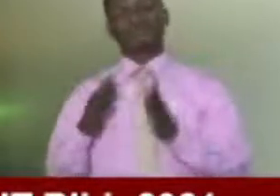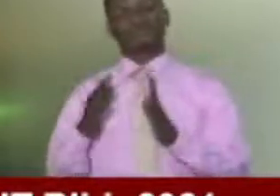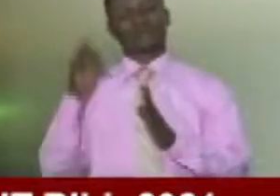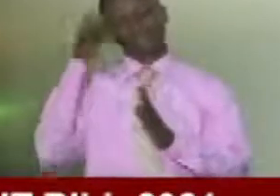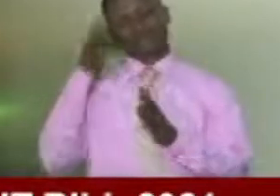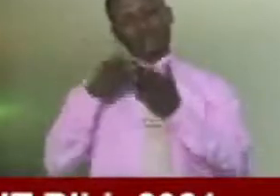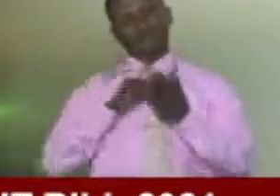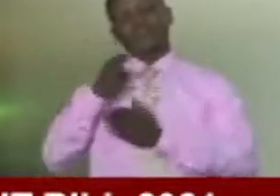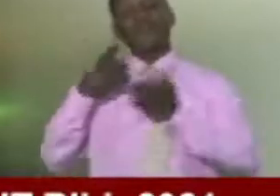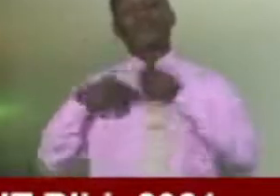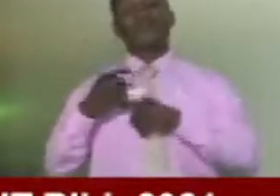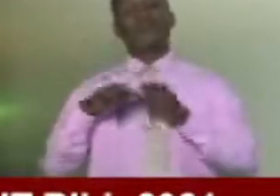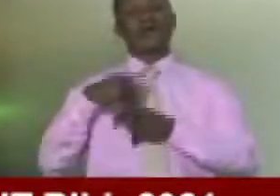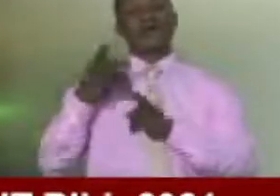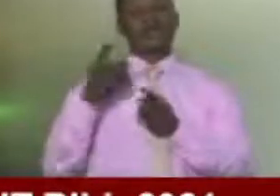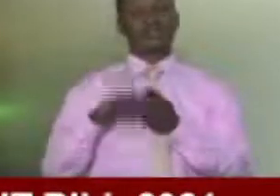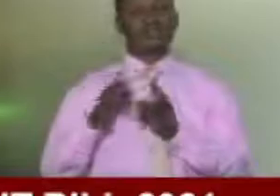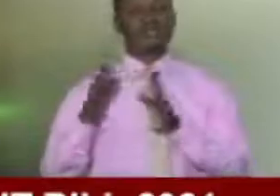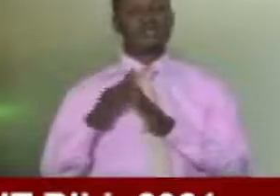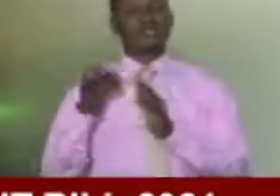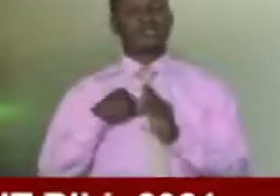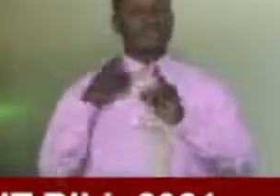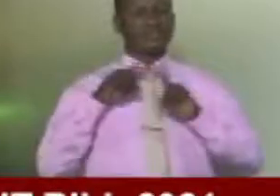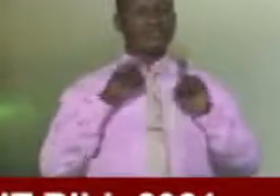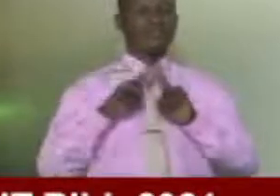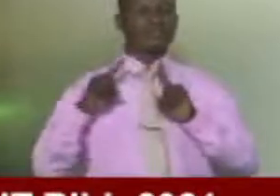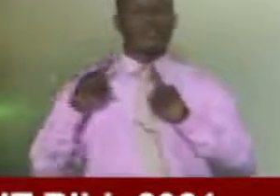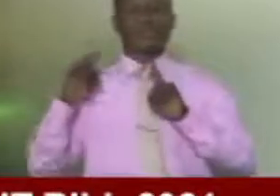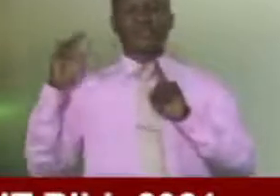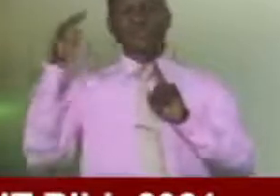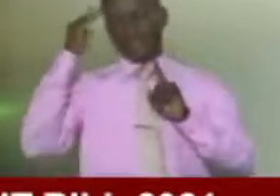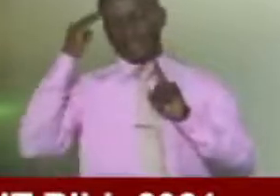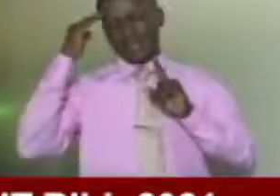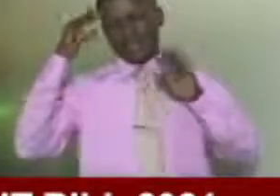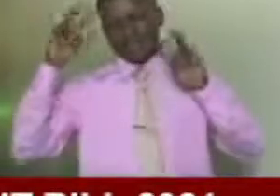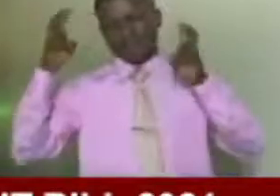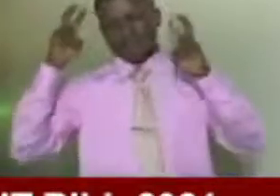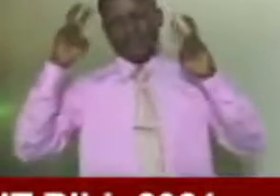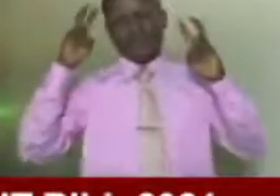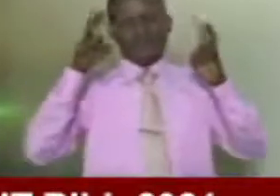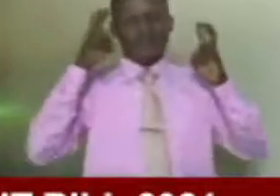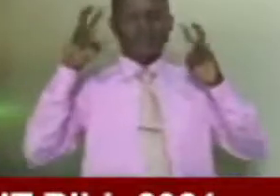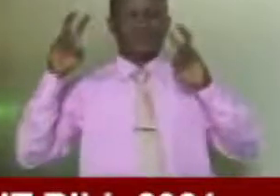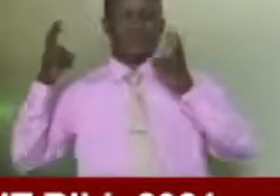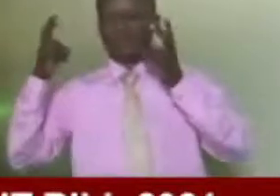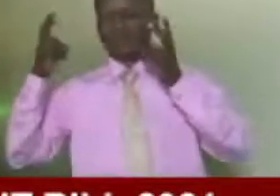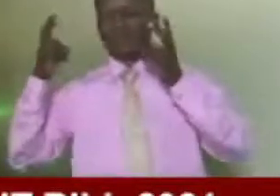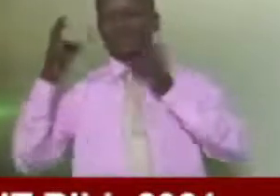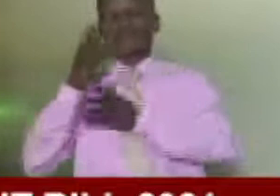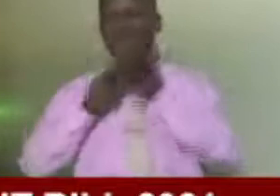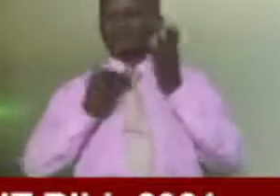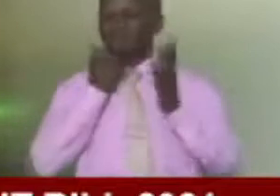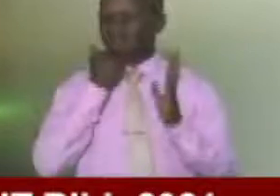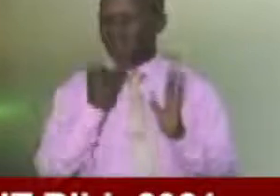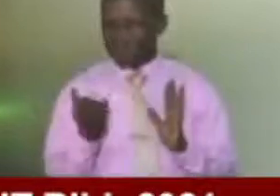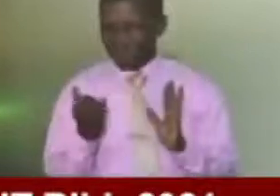you even come out of the meeting, you will hear some headlines. And to be honest with you, most of the time, those headlines have nothing to do with the meetings that actually had